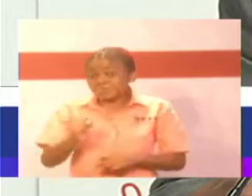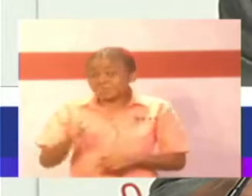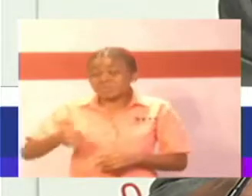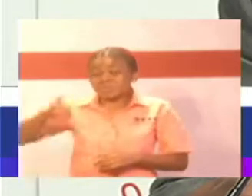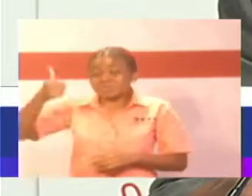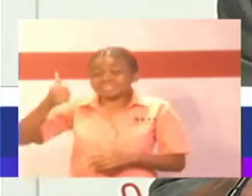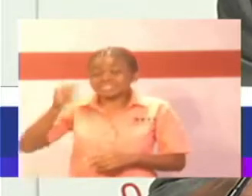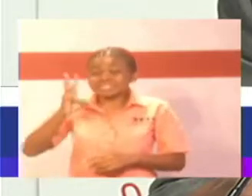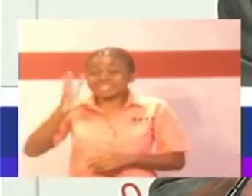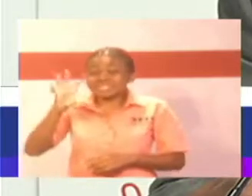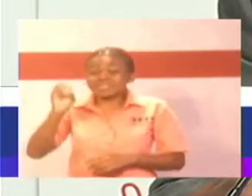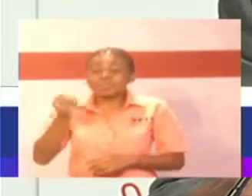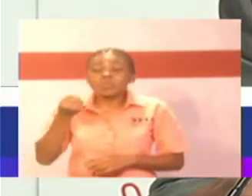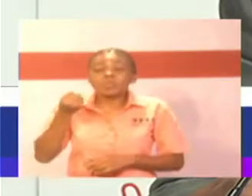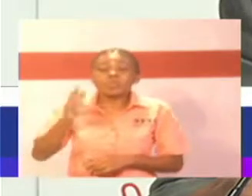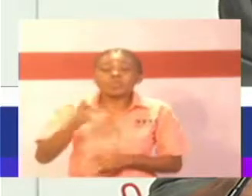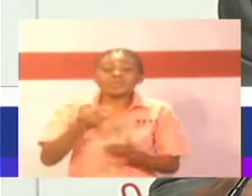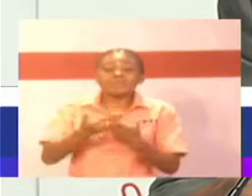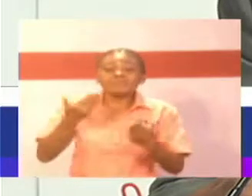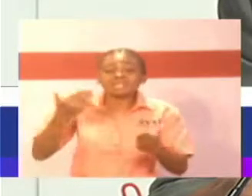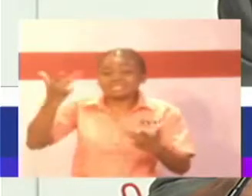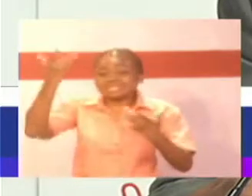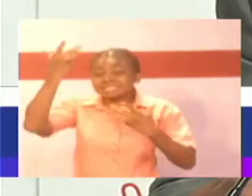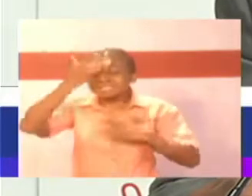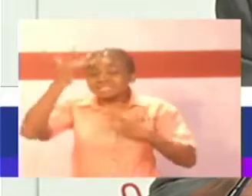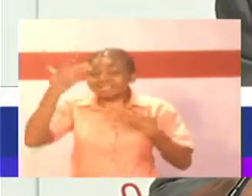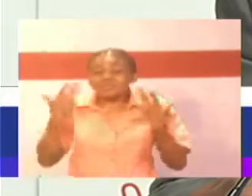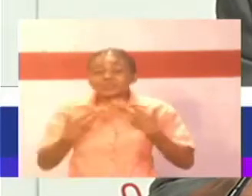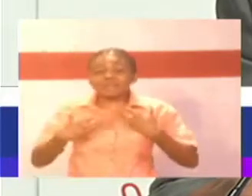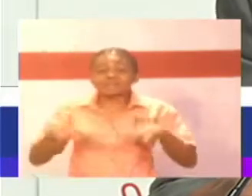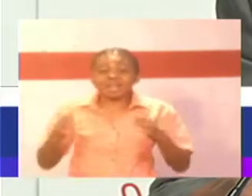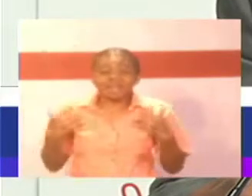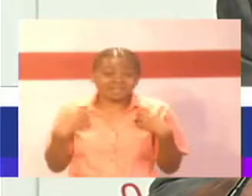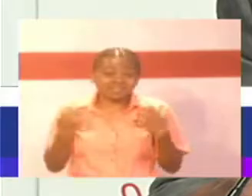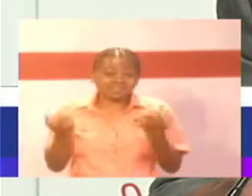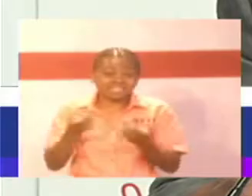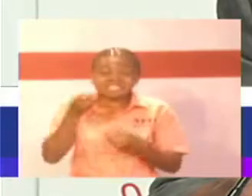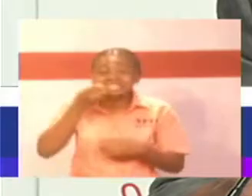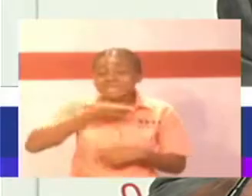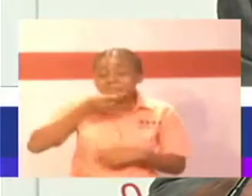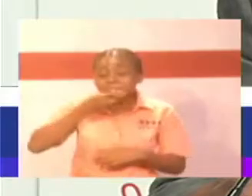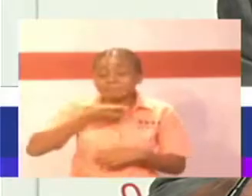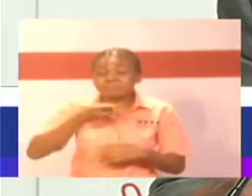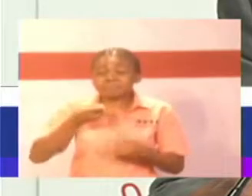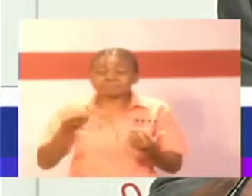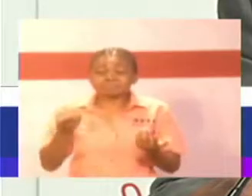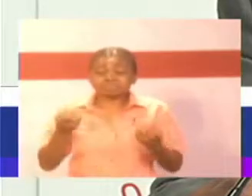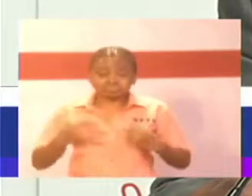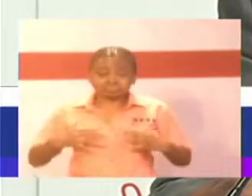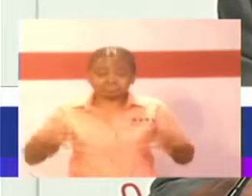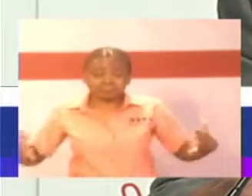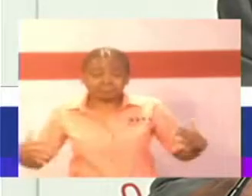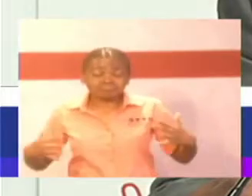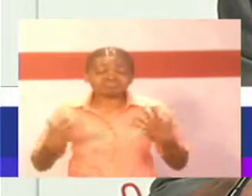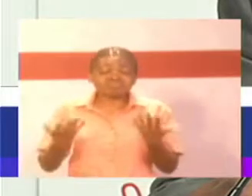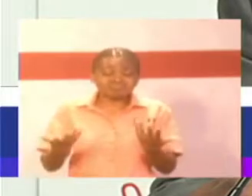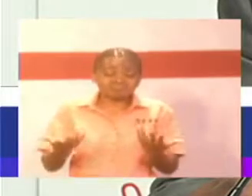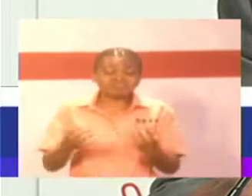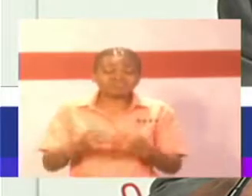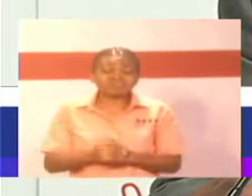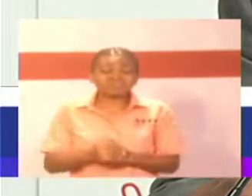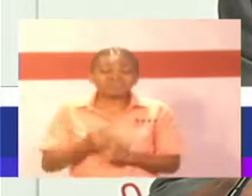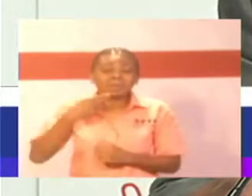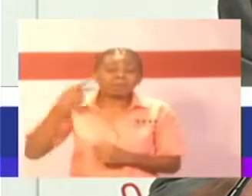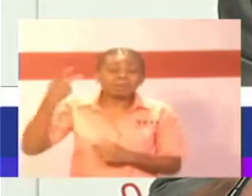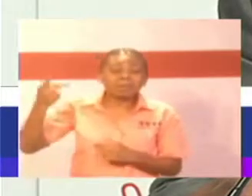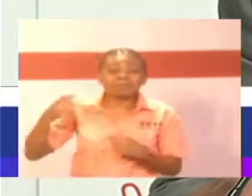any pre-existing comorbid condition, most especially diabetes, obesity, asthma, and the like, individuals who are